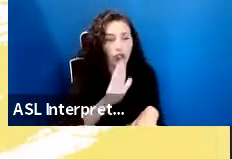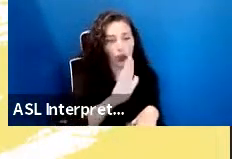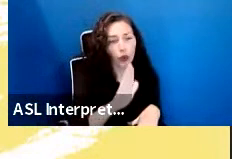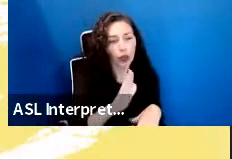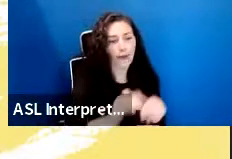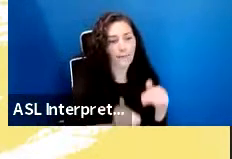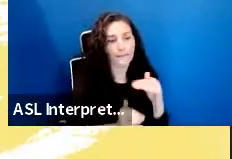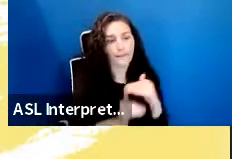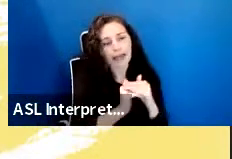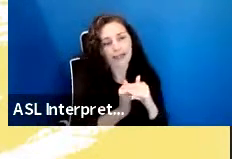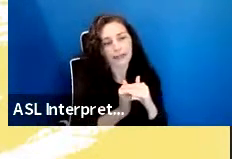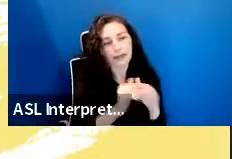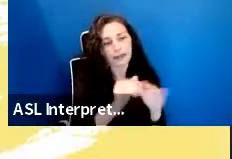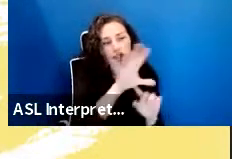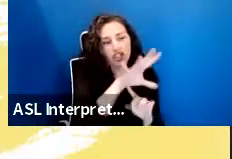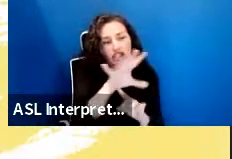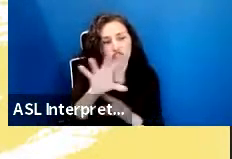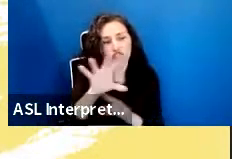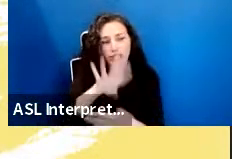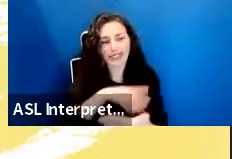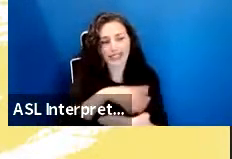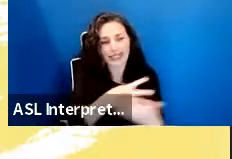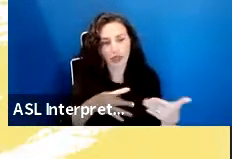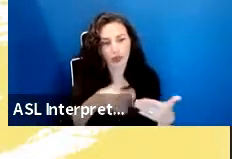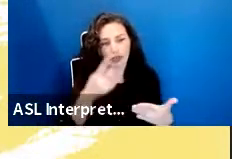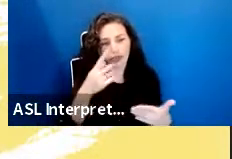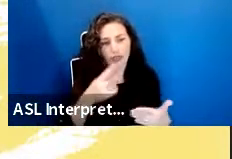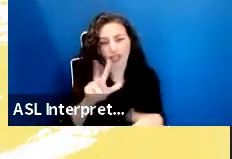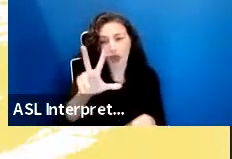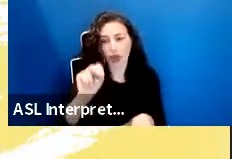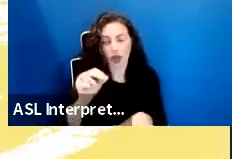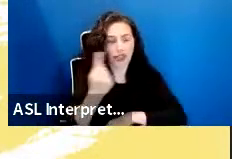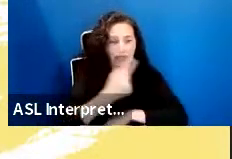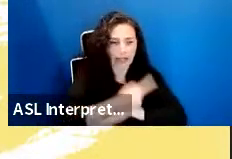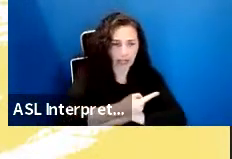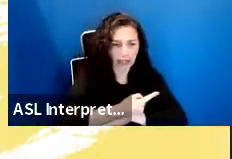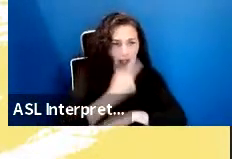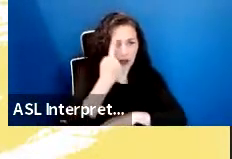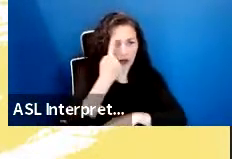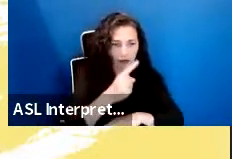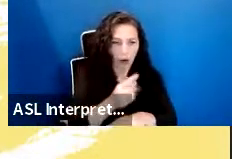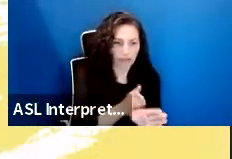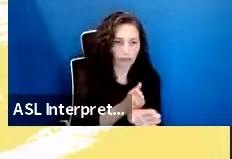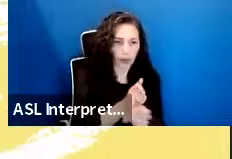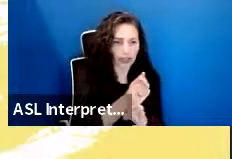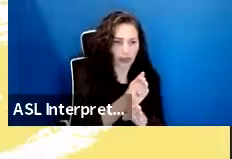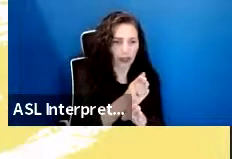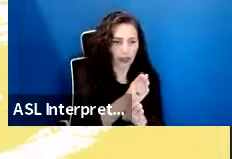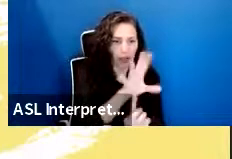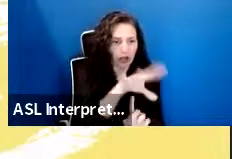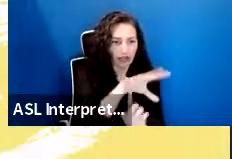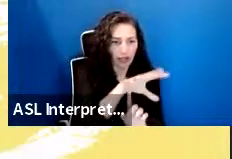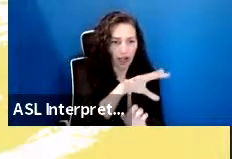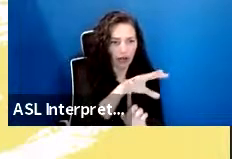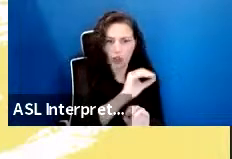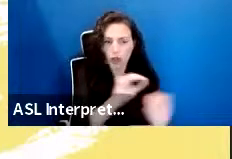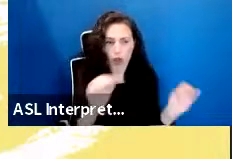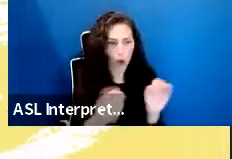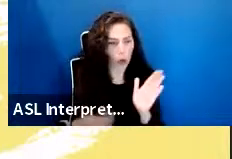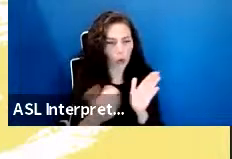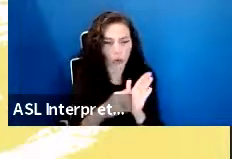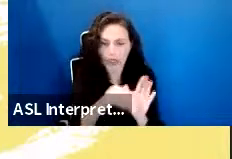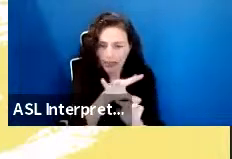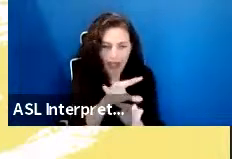shooting schedule for these types of projects are 30 days of principal photography, and it doesn't include any retakes or looping that you may